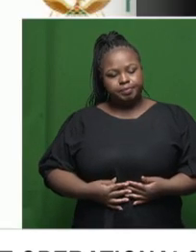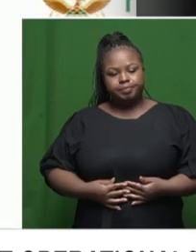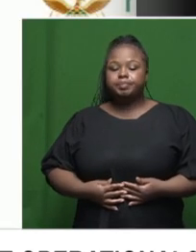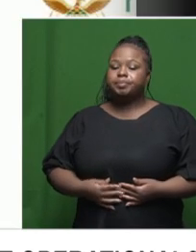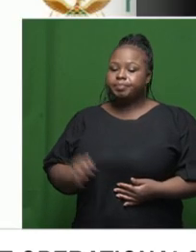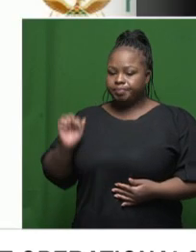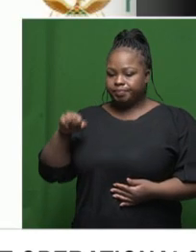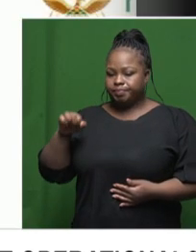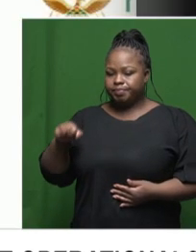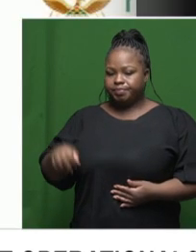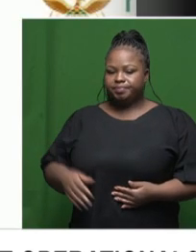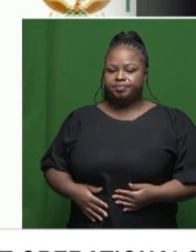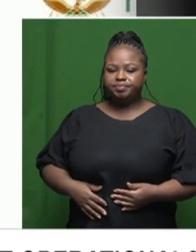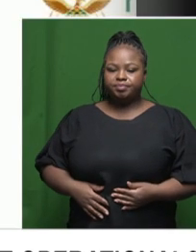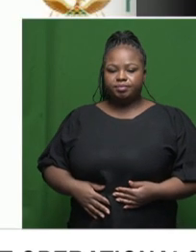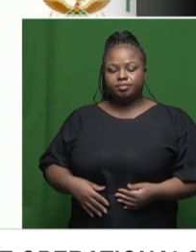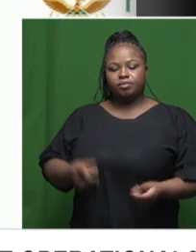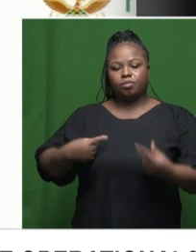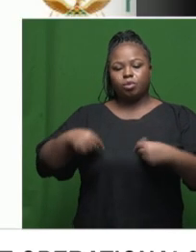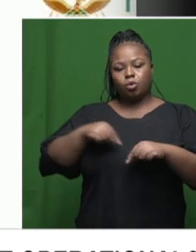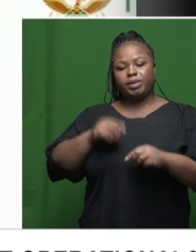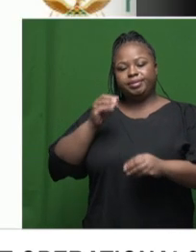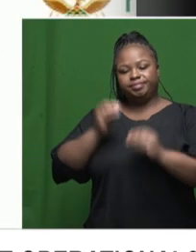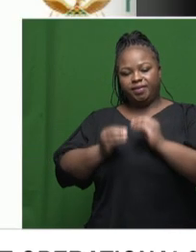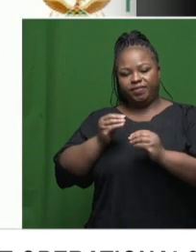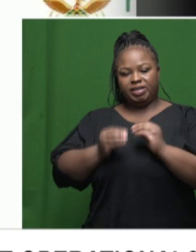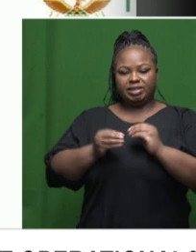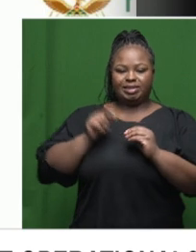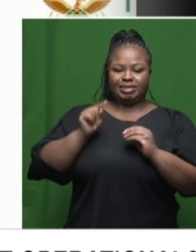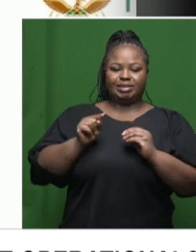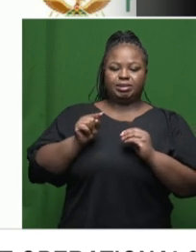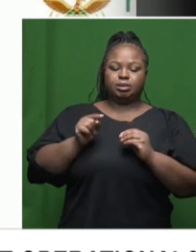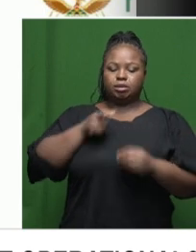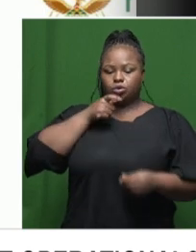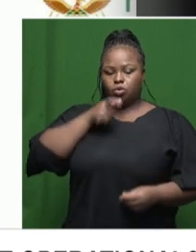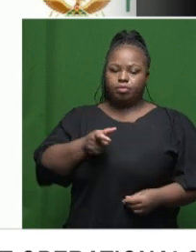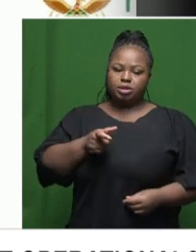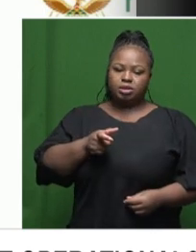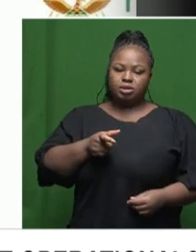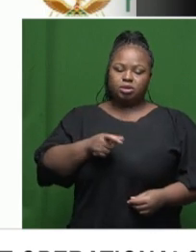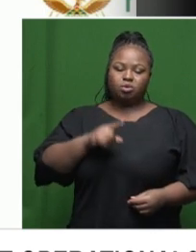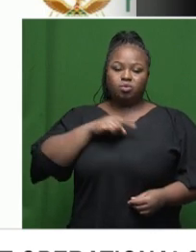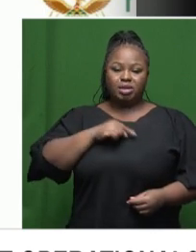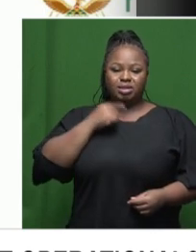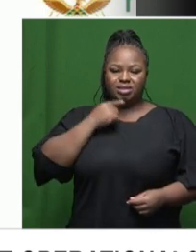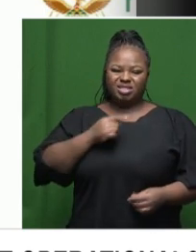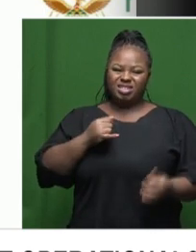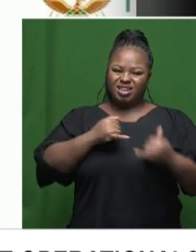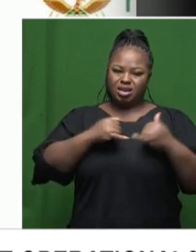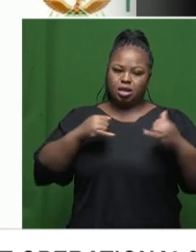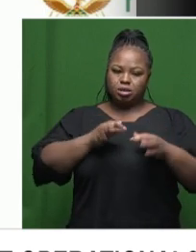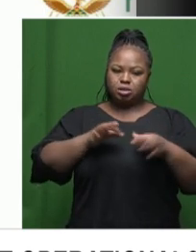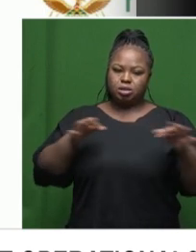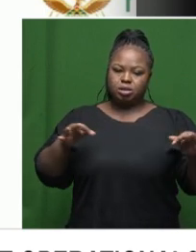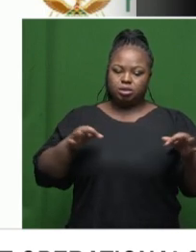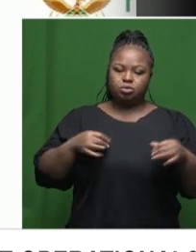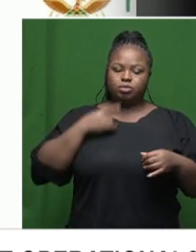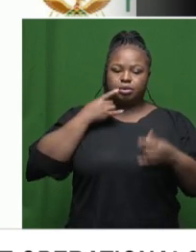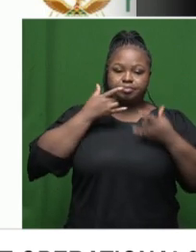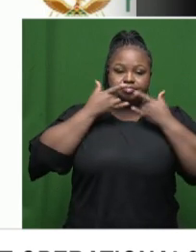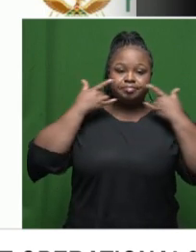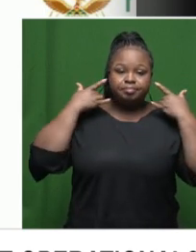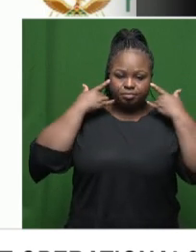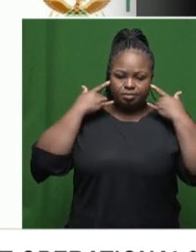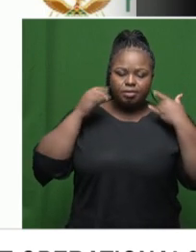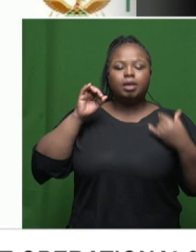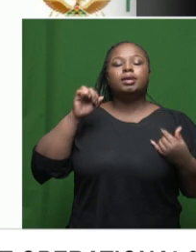Yes, indeed, Esther, we correctly retracted that statement around only that line around the issue of face masks. Yes, we